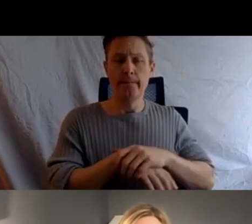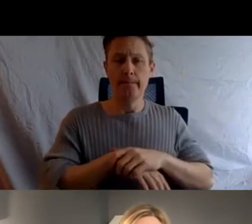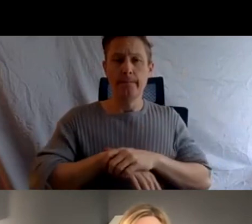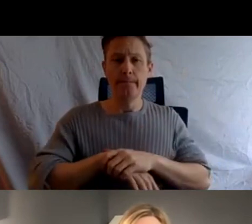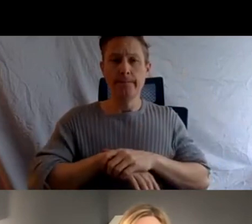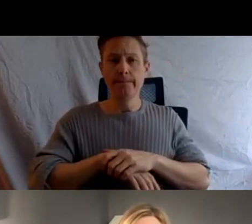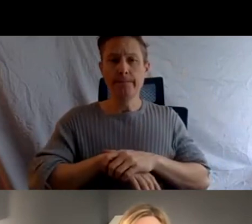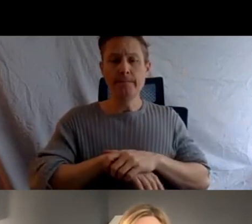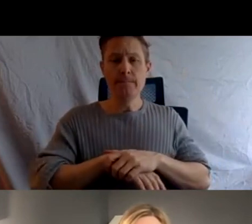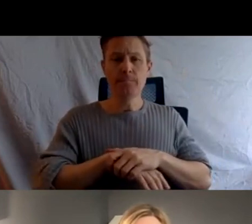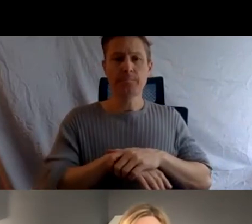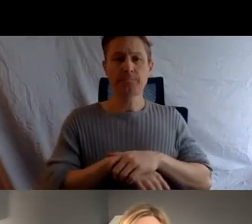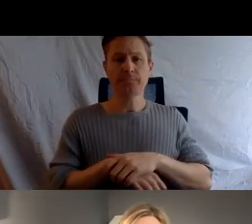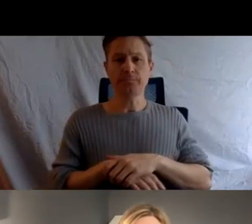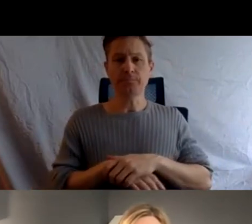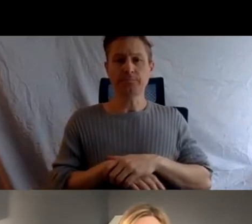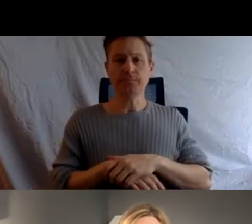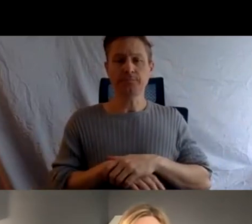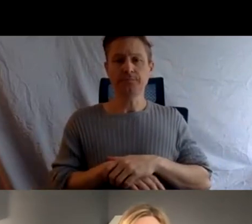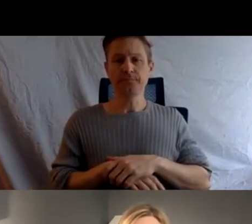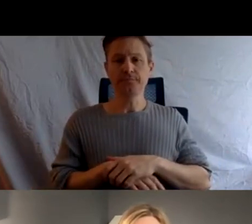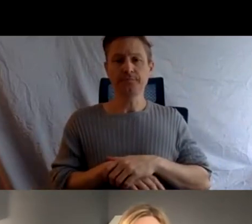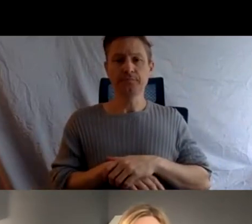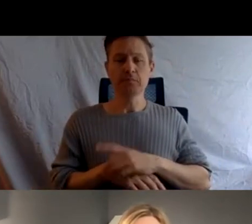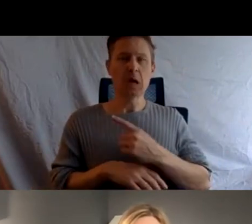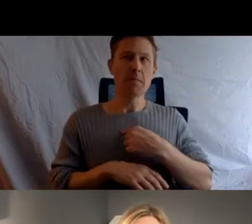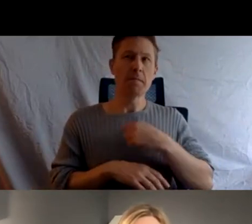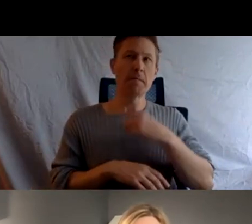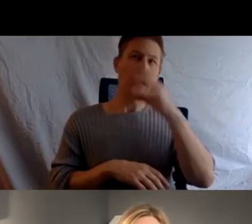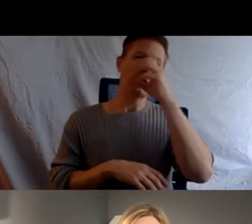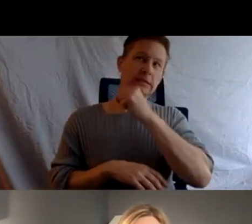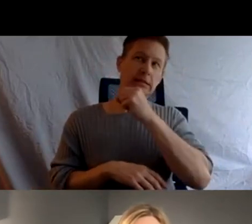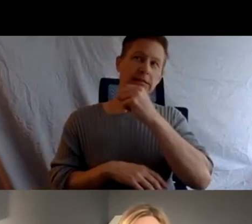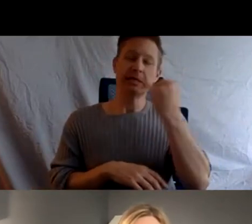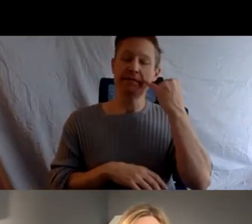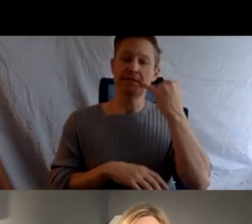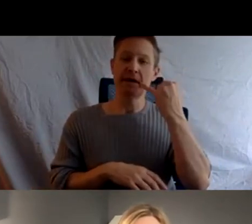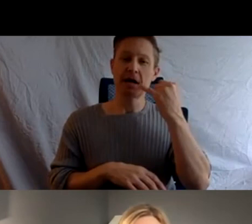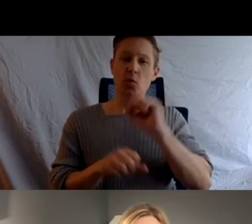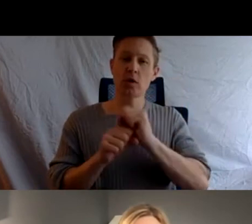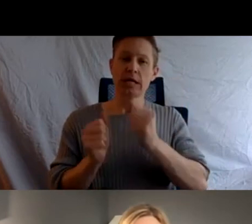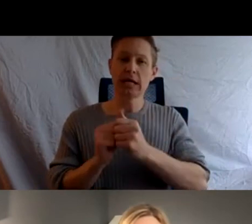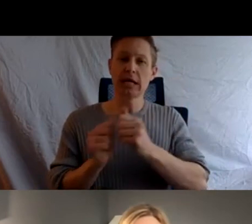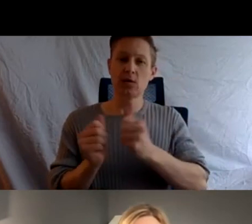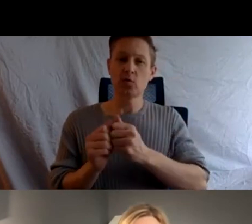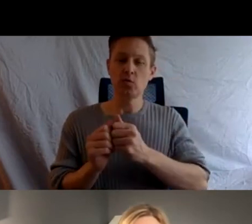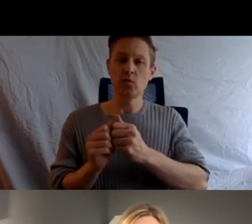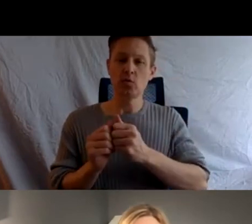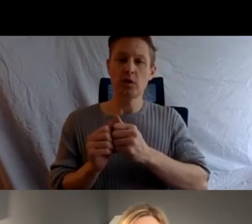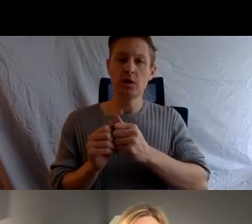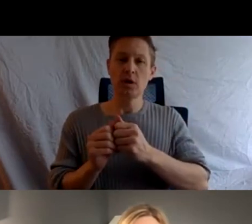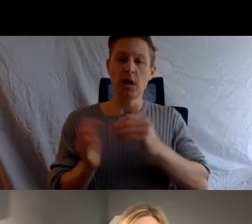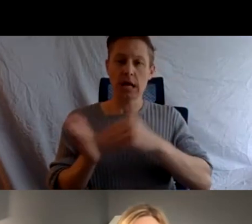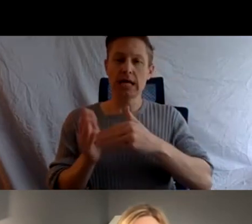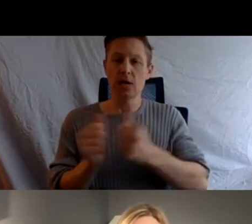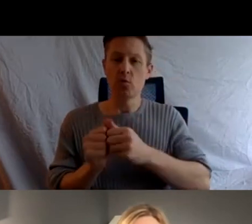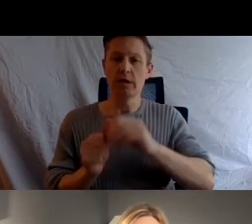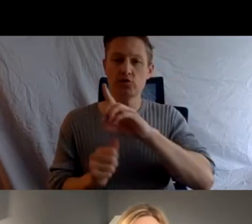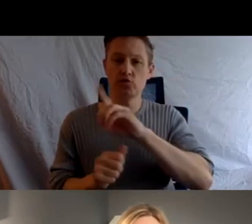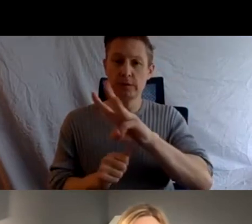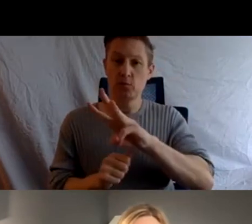you know, I'm guessing that if I do get another show at DreamWorks, we will probably